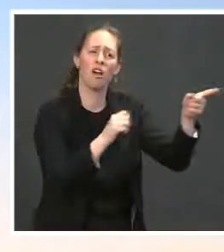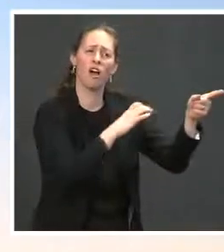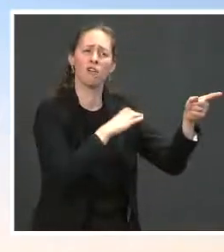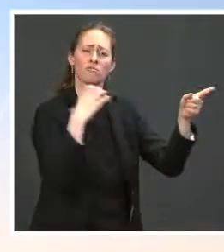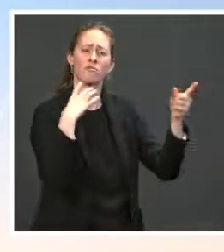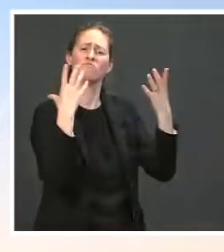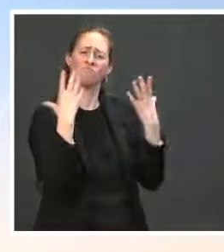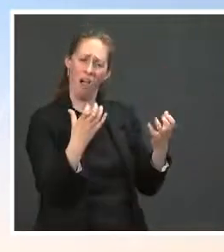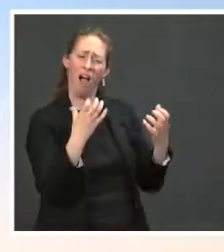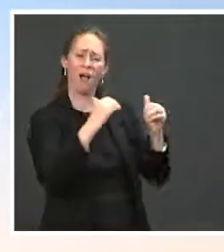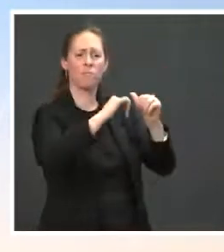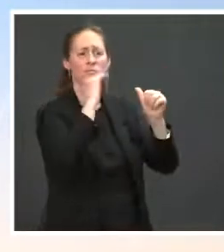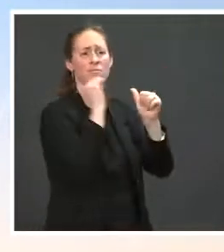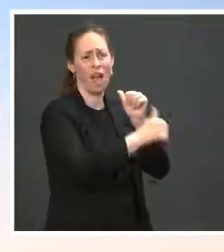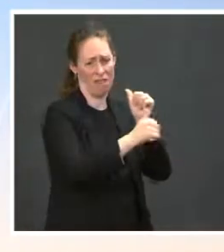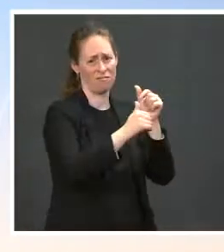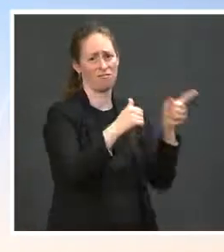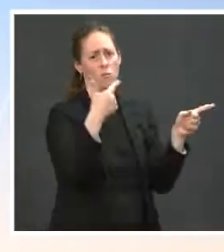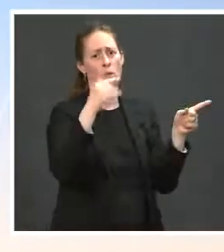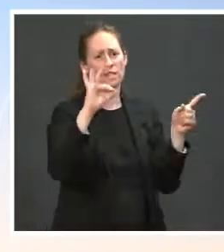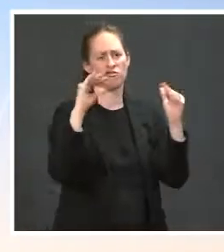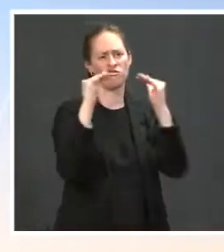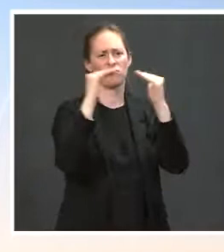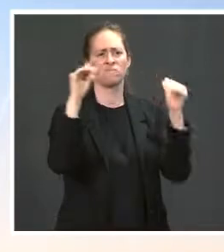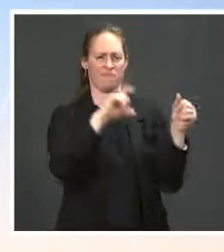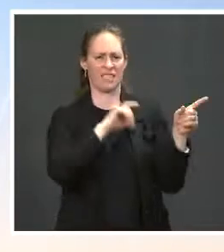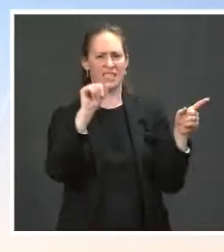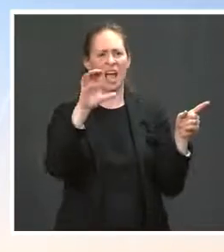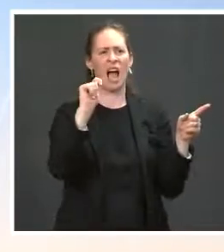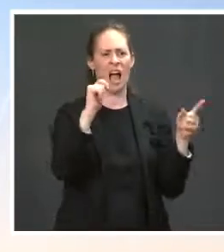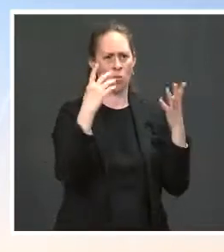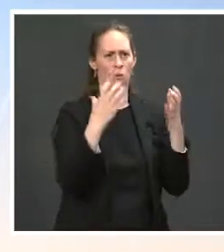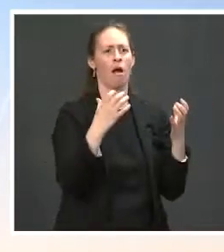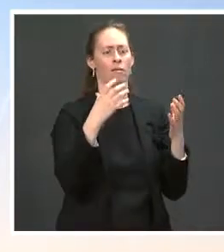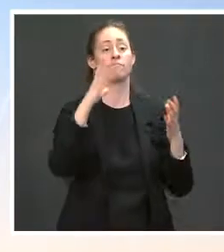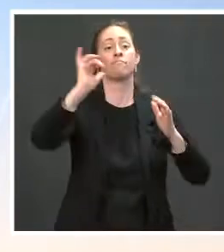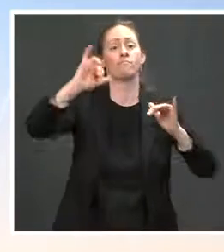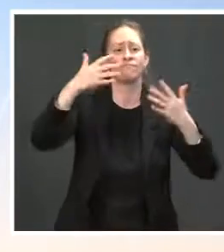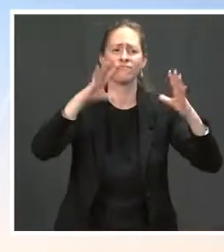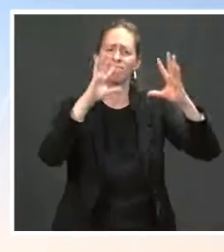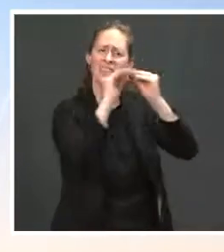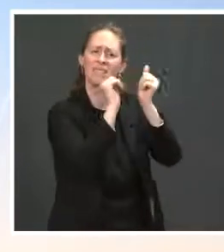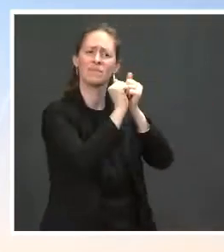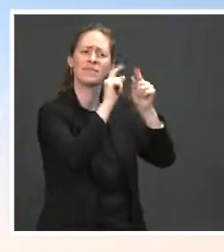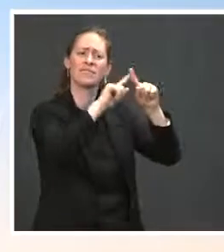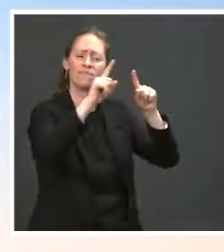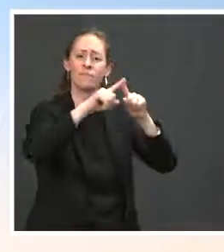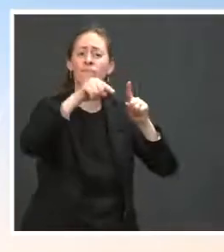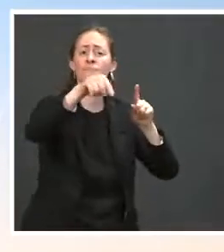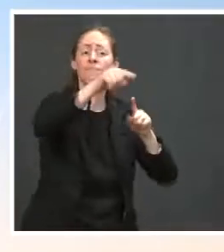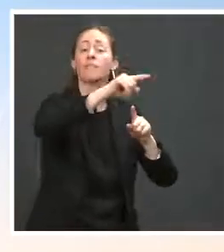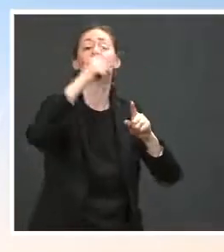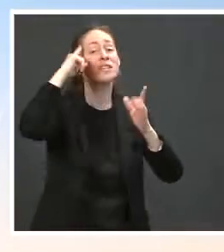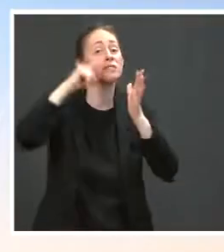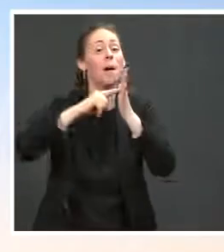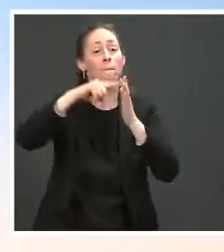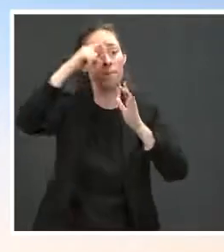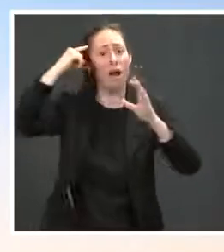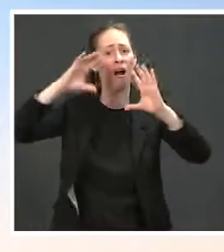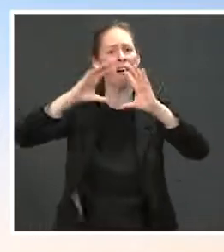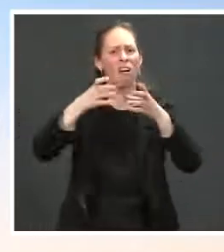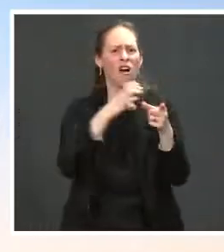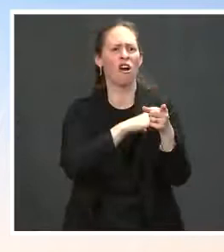and Policing Act, including as recently as his meeting with the Congressional Black Caucus last week. And he has asked prominent leading members of